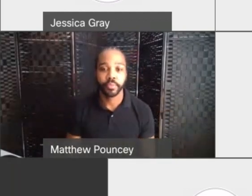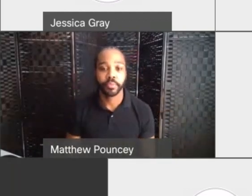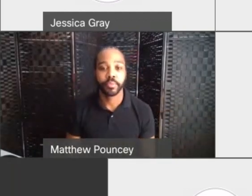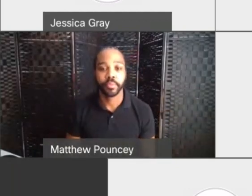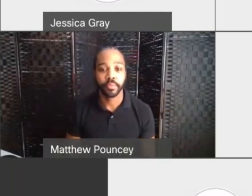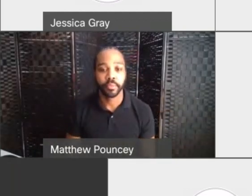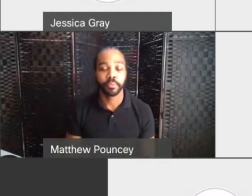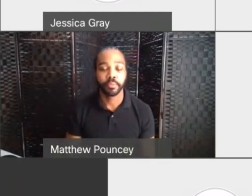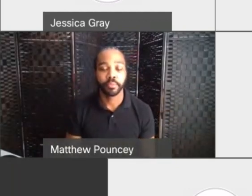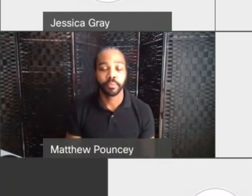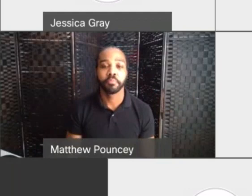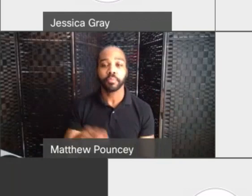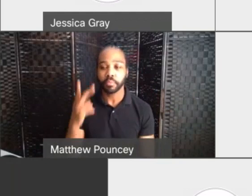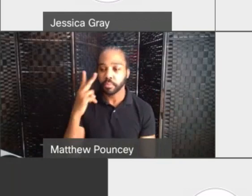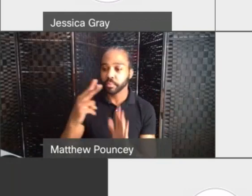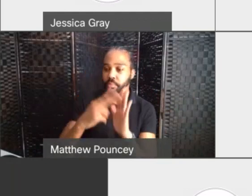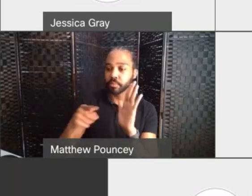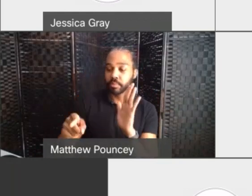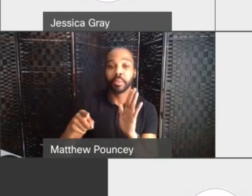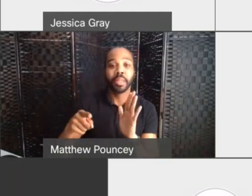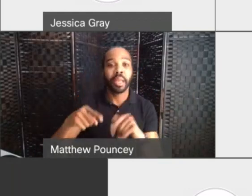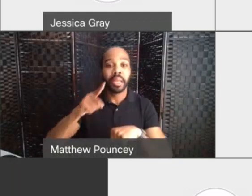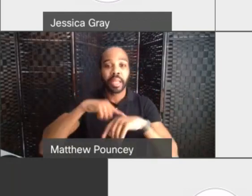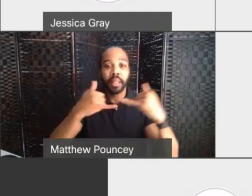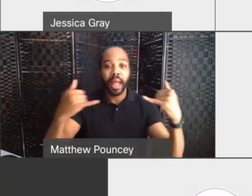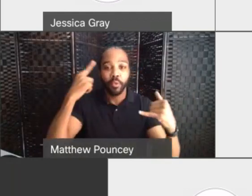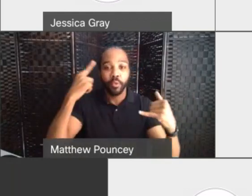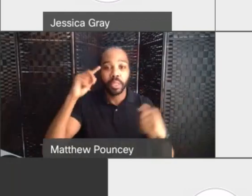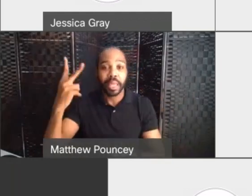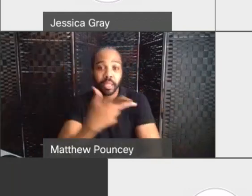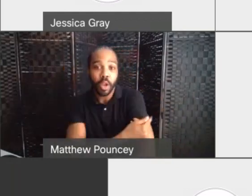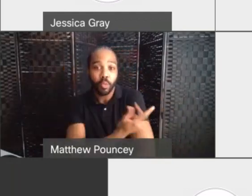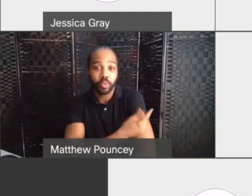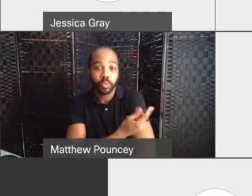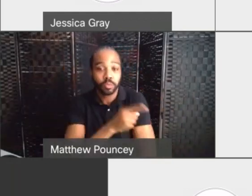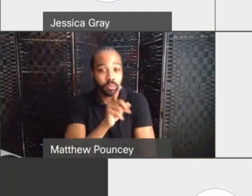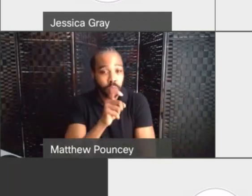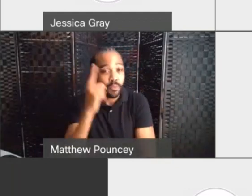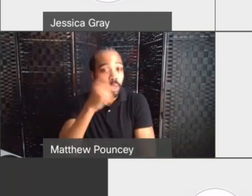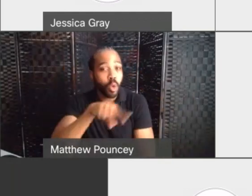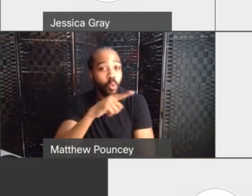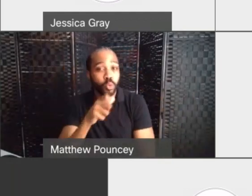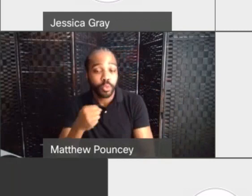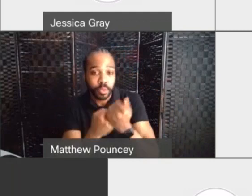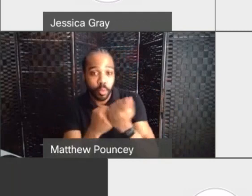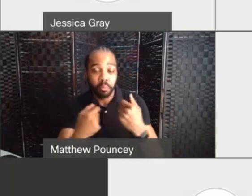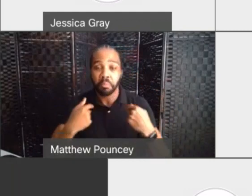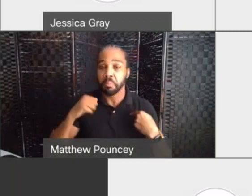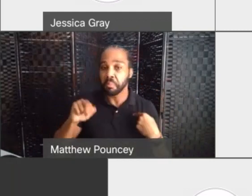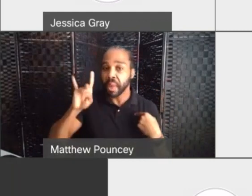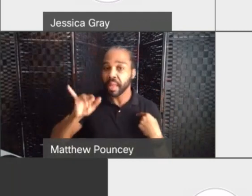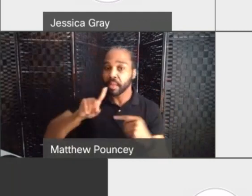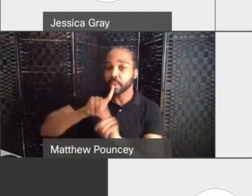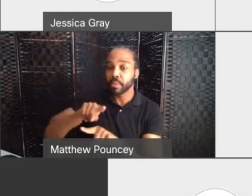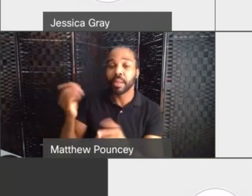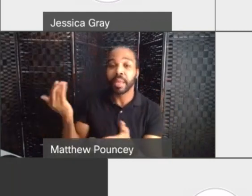Is there a timeline for the second dose for the vaccine for people we support? And I'll just say once again, this week,